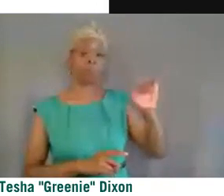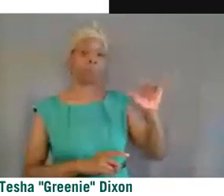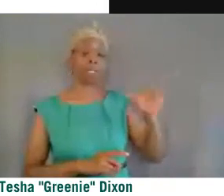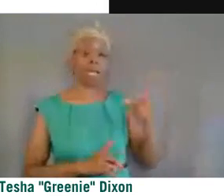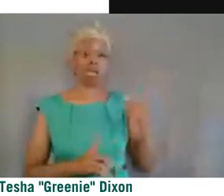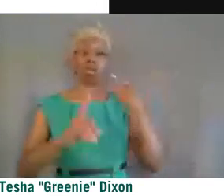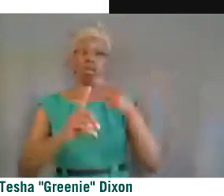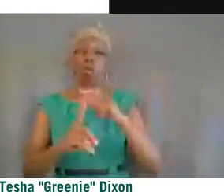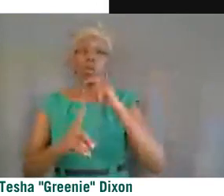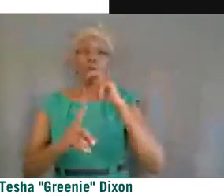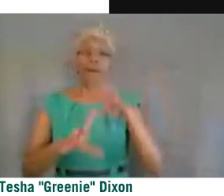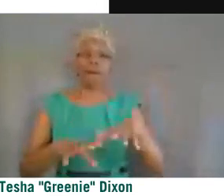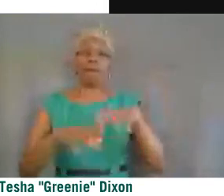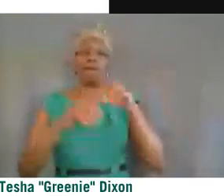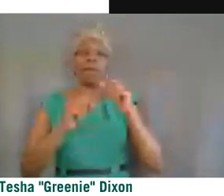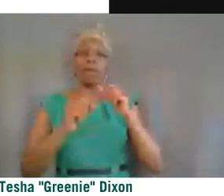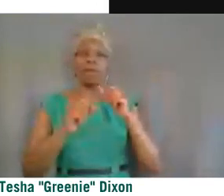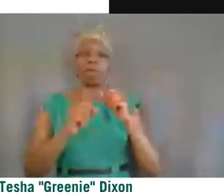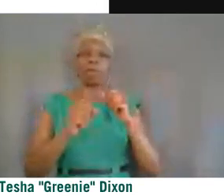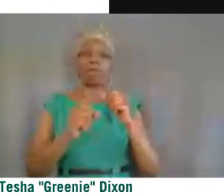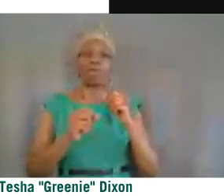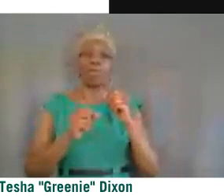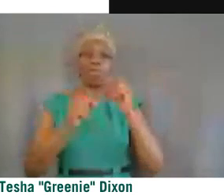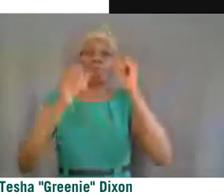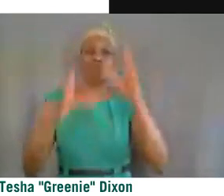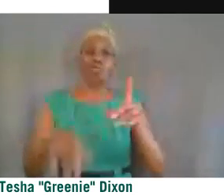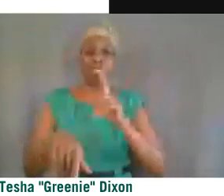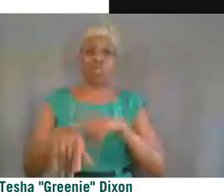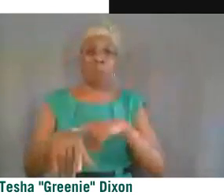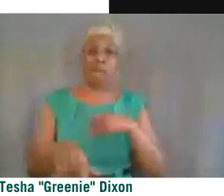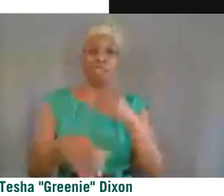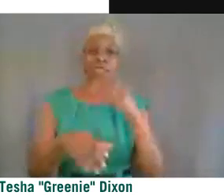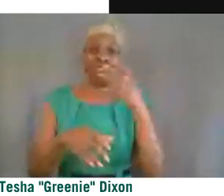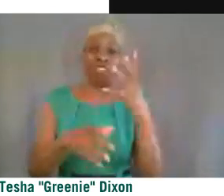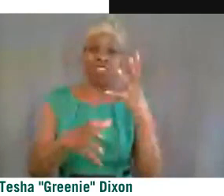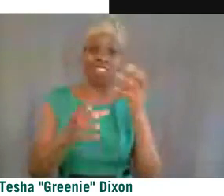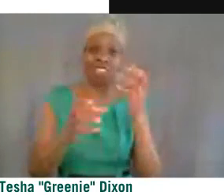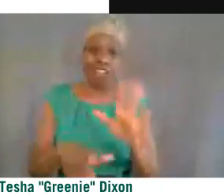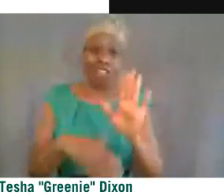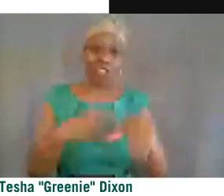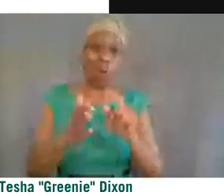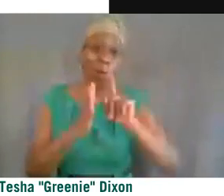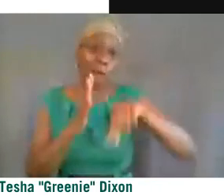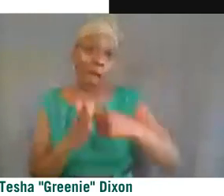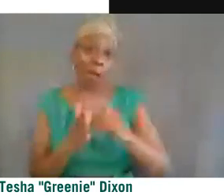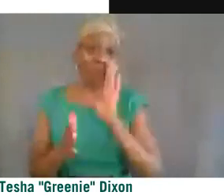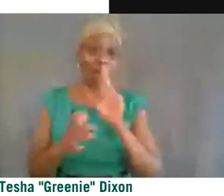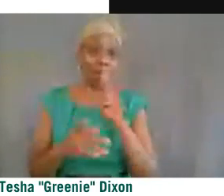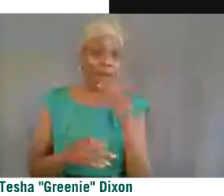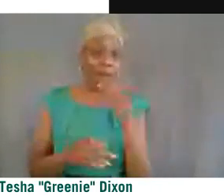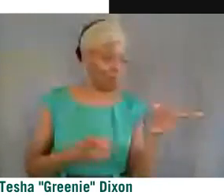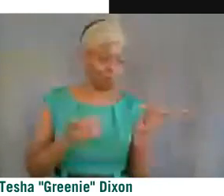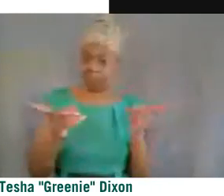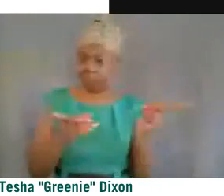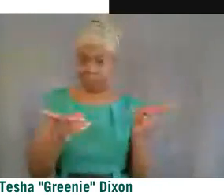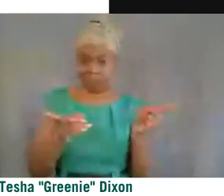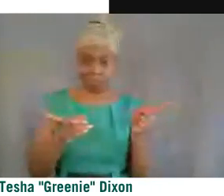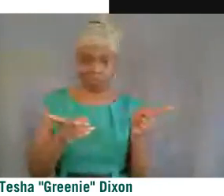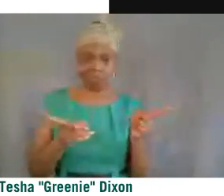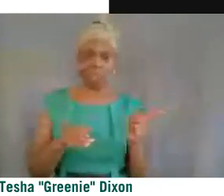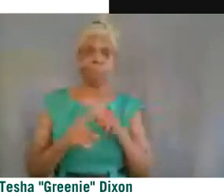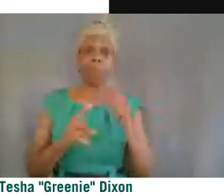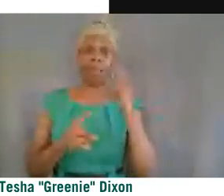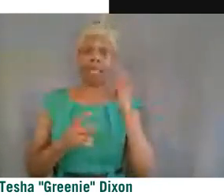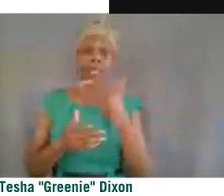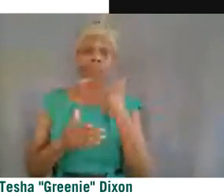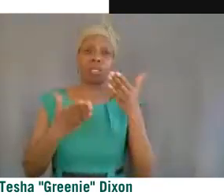the rest, like another hour. Yes. Talking about the two of them, but I think the best